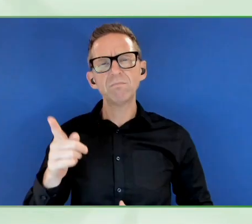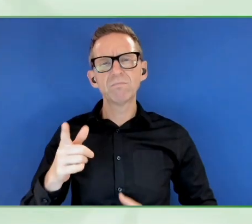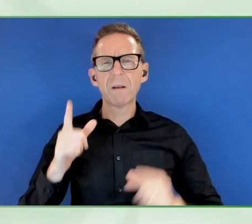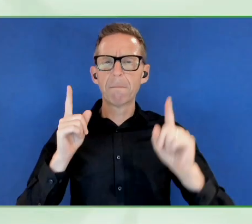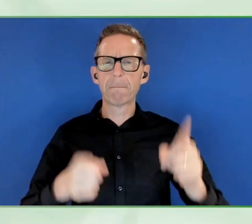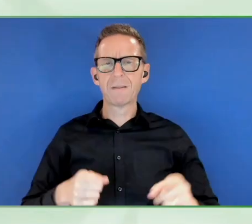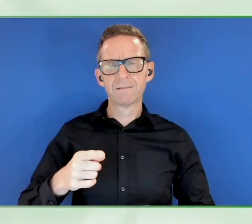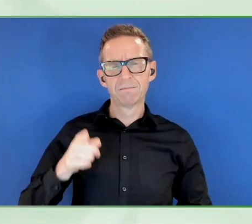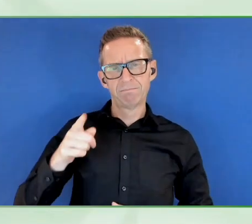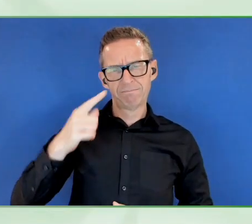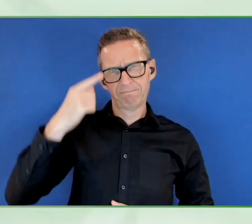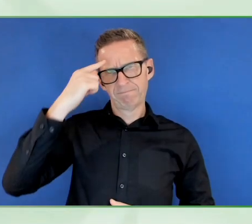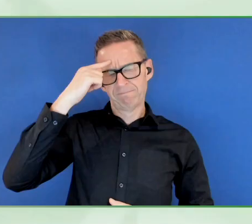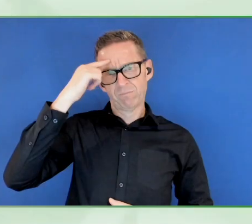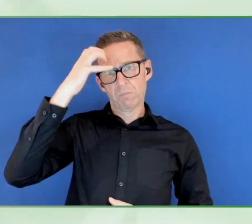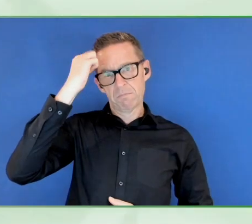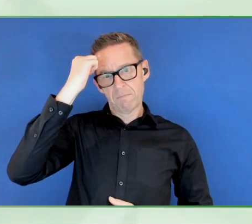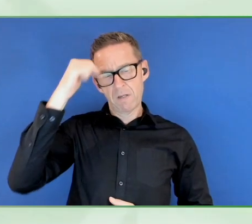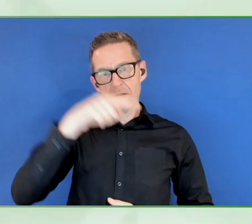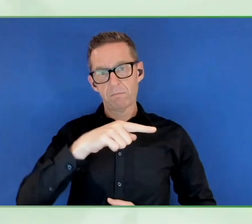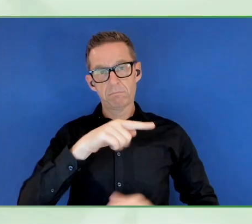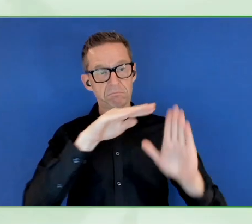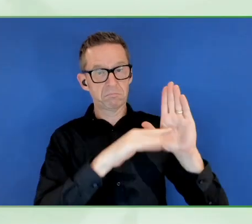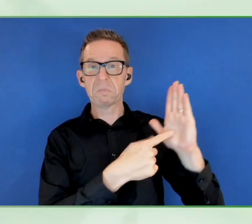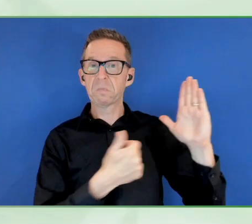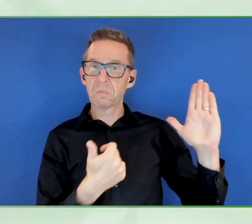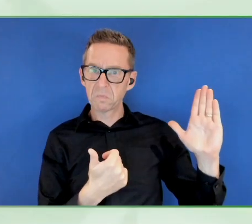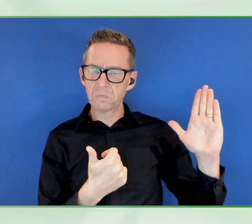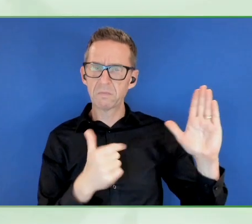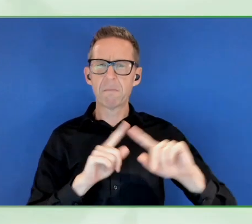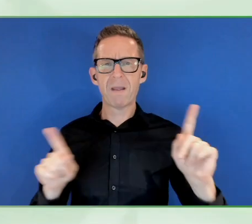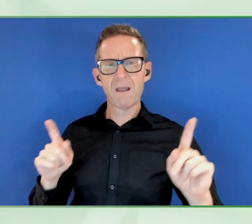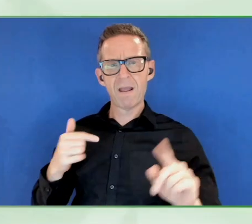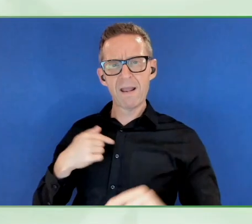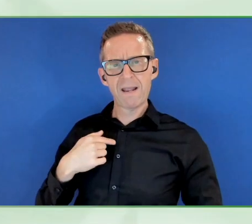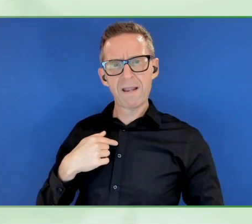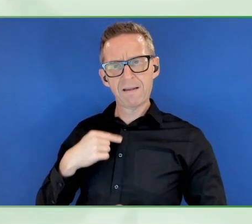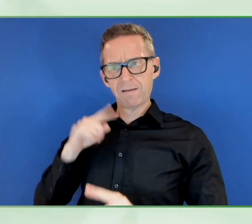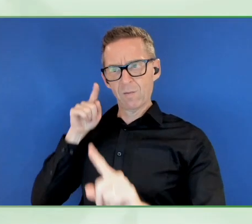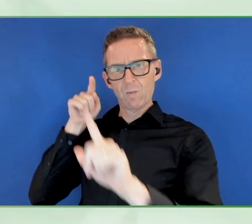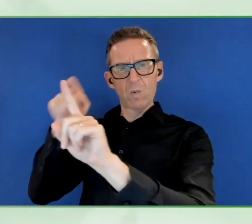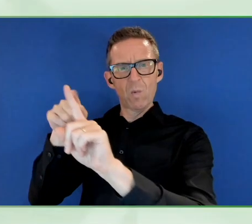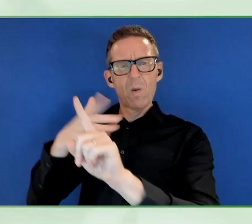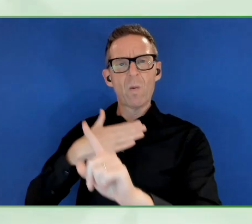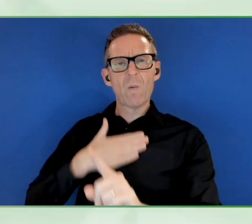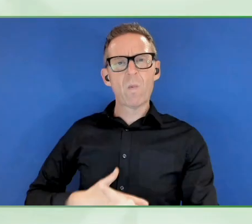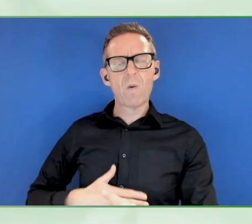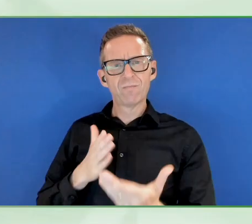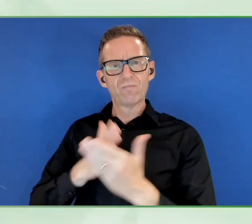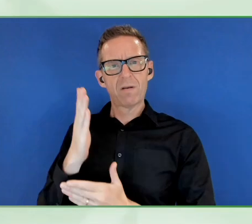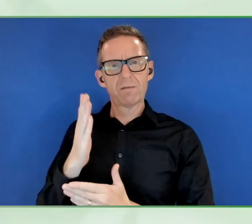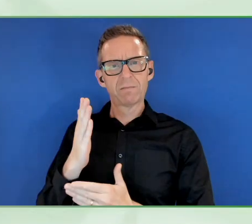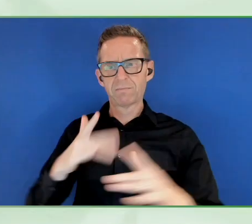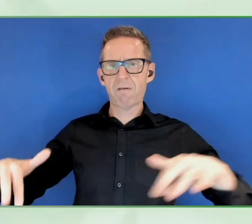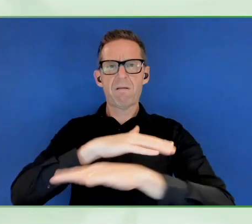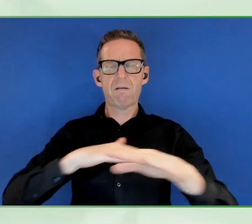a guideline that we need, but at the end, our aim is for everyone to be able to use our spaces, both digital and built